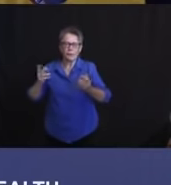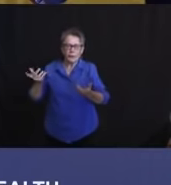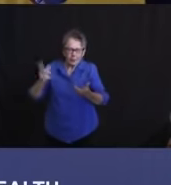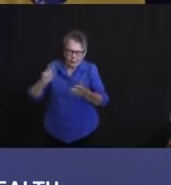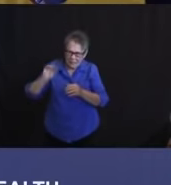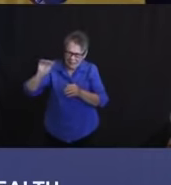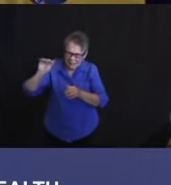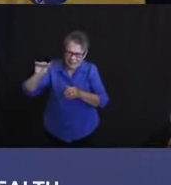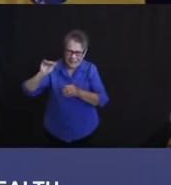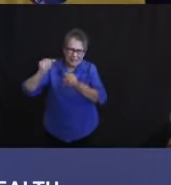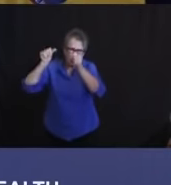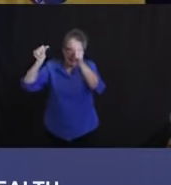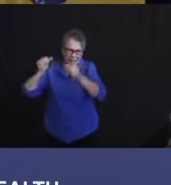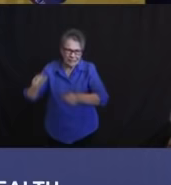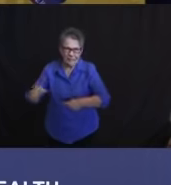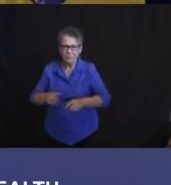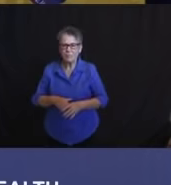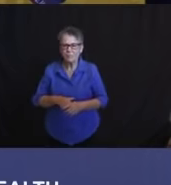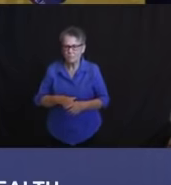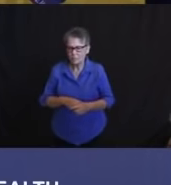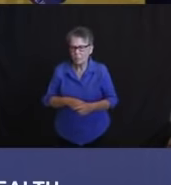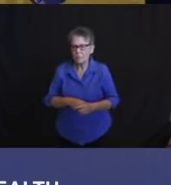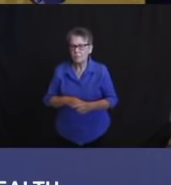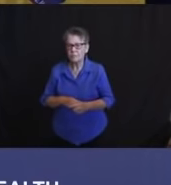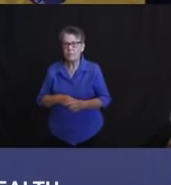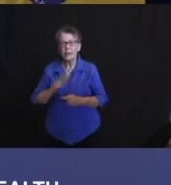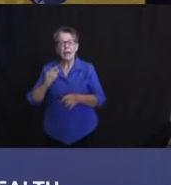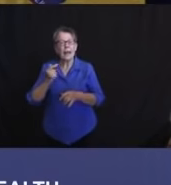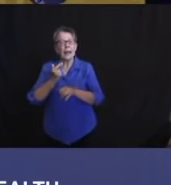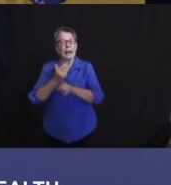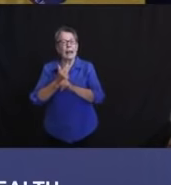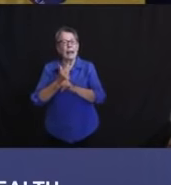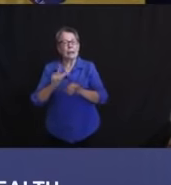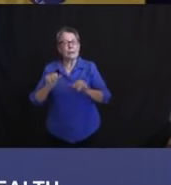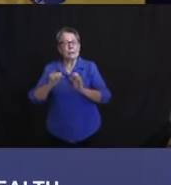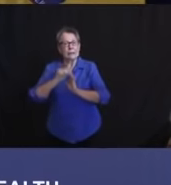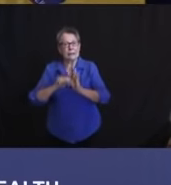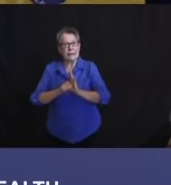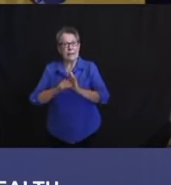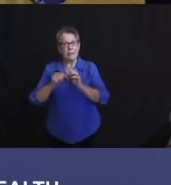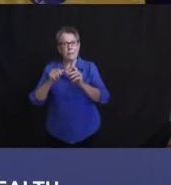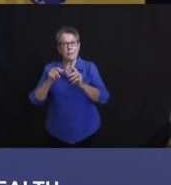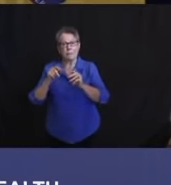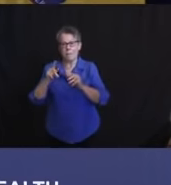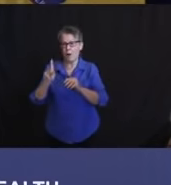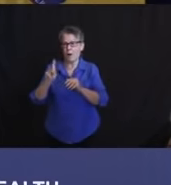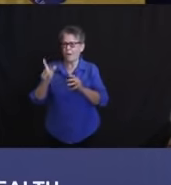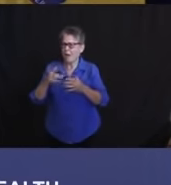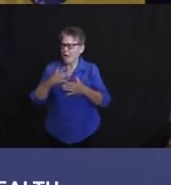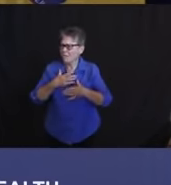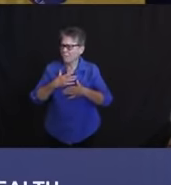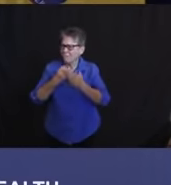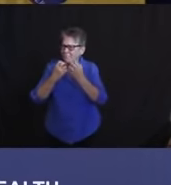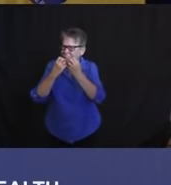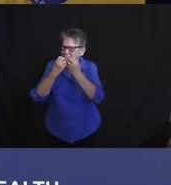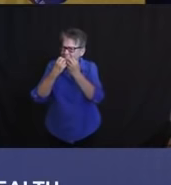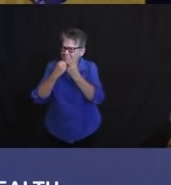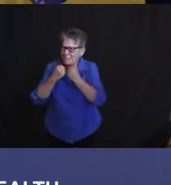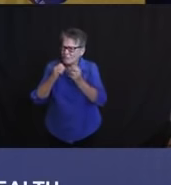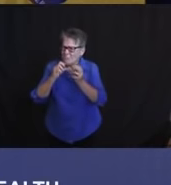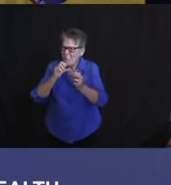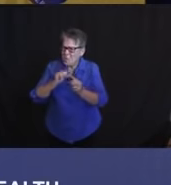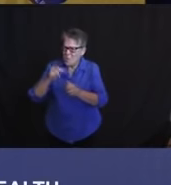family, period. That language was inserted into the budget by the legislature and was part of the overall